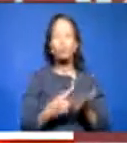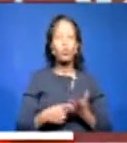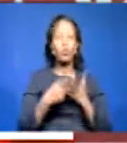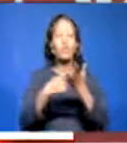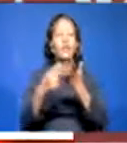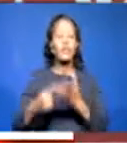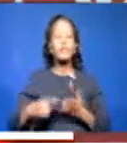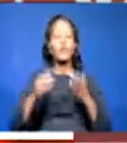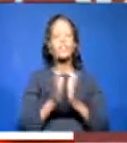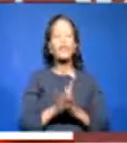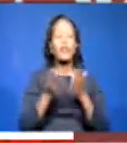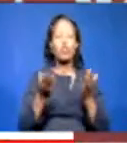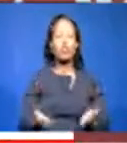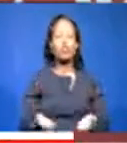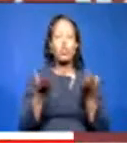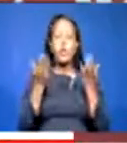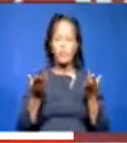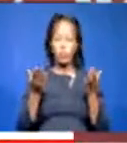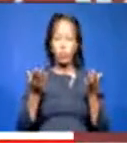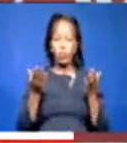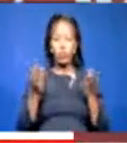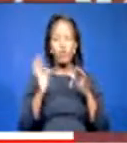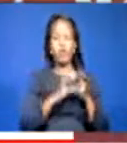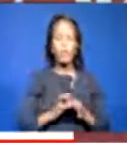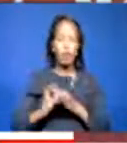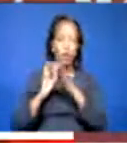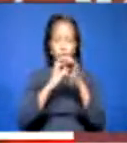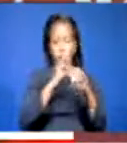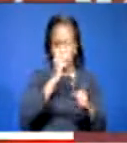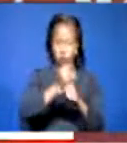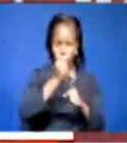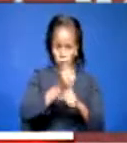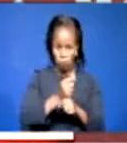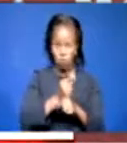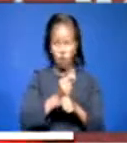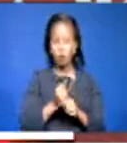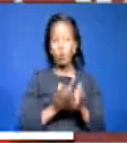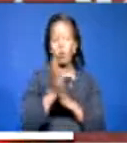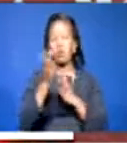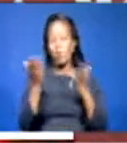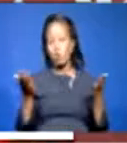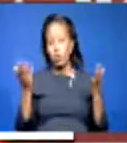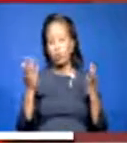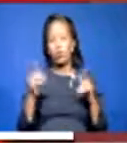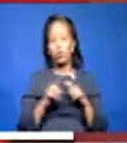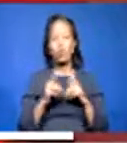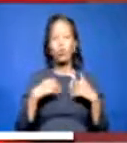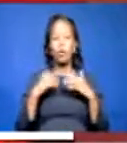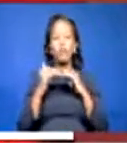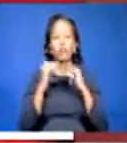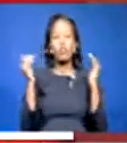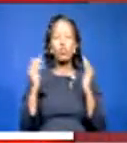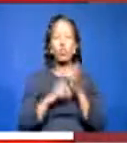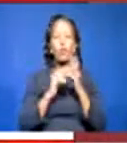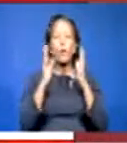to improve their cooperation based as equal partners.